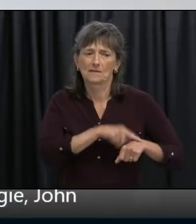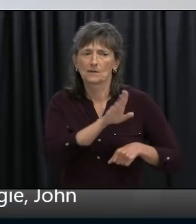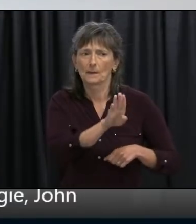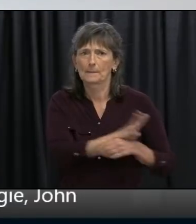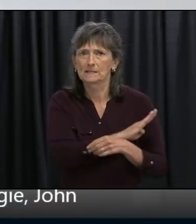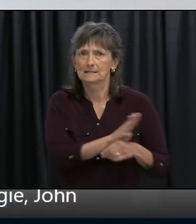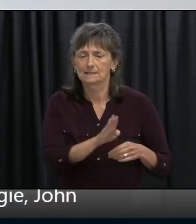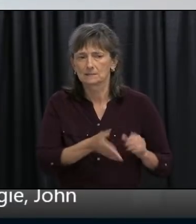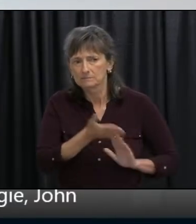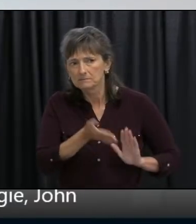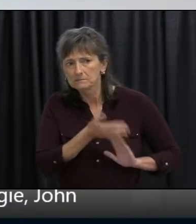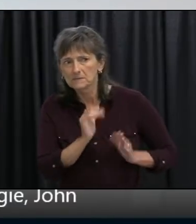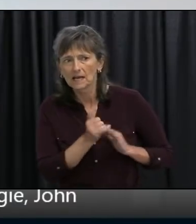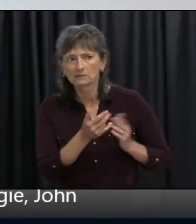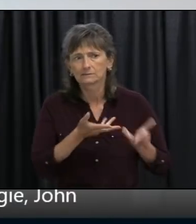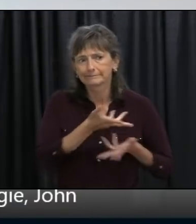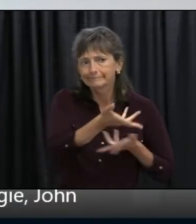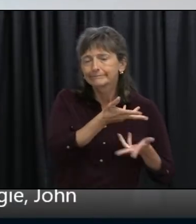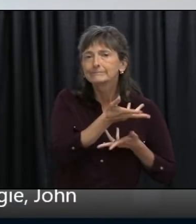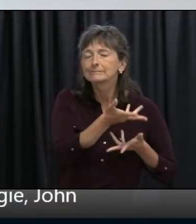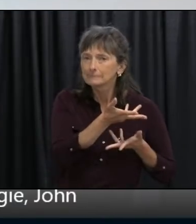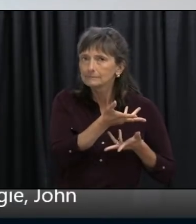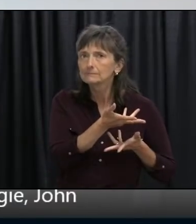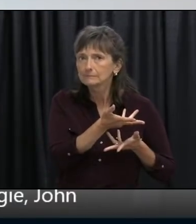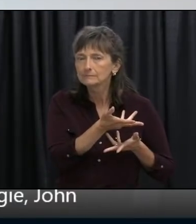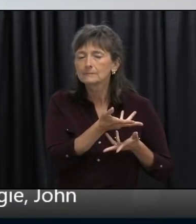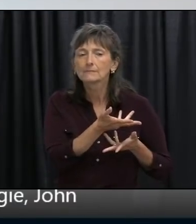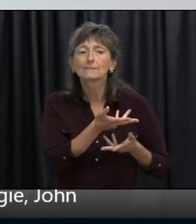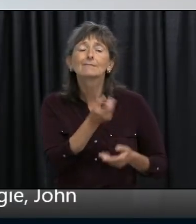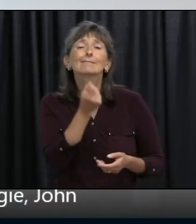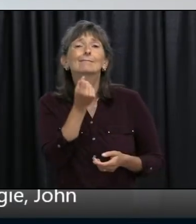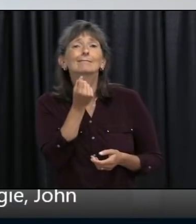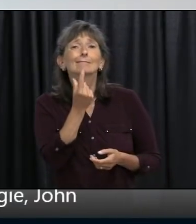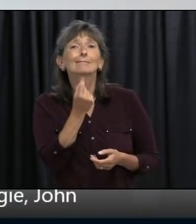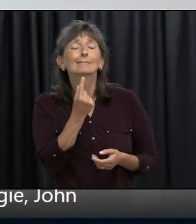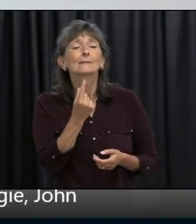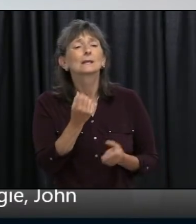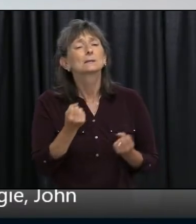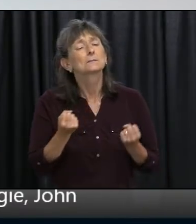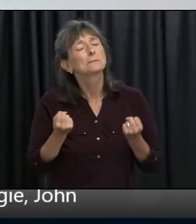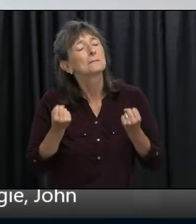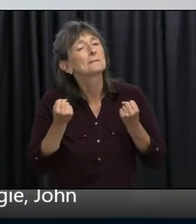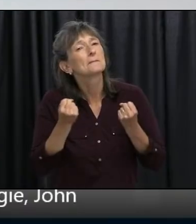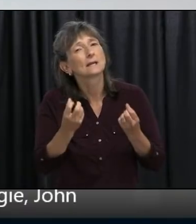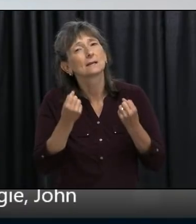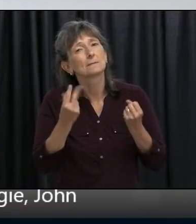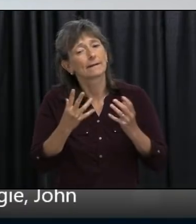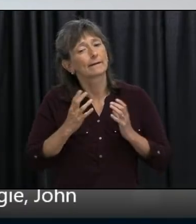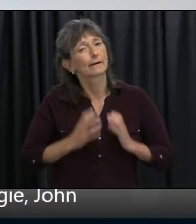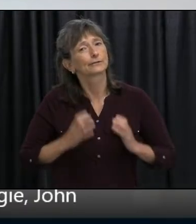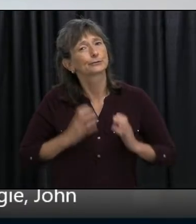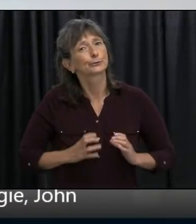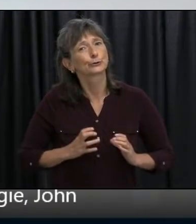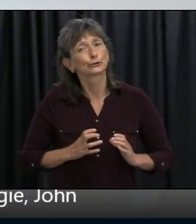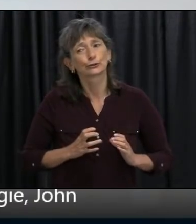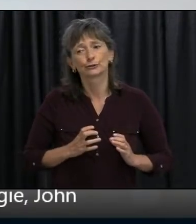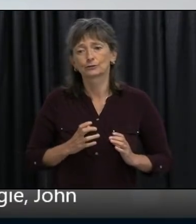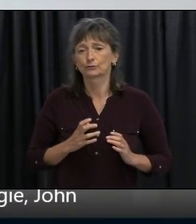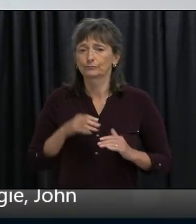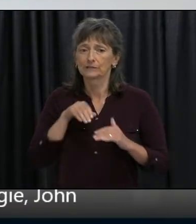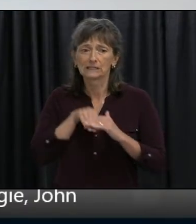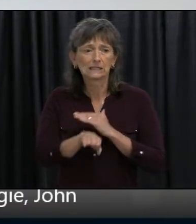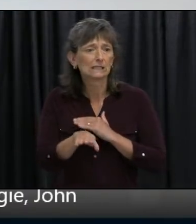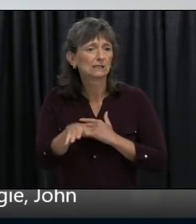world, and recognize that there is a huge body of responsible patrons who have made this last weekend